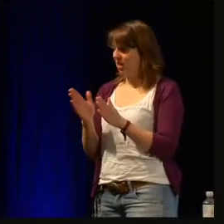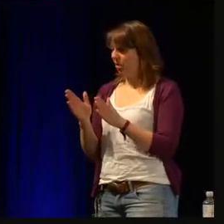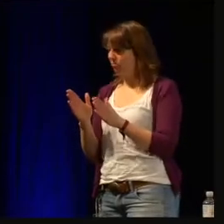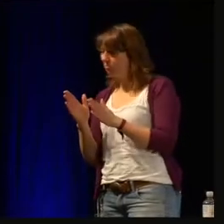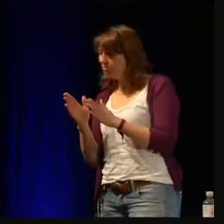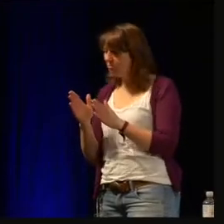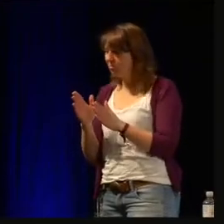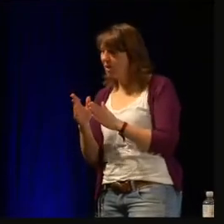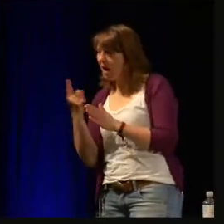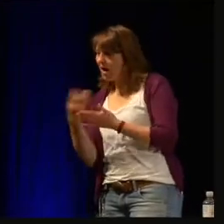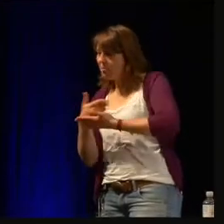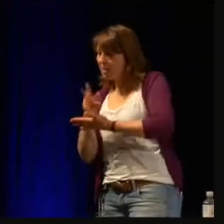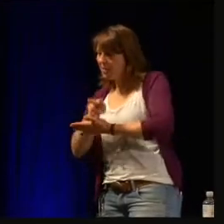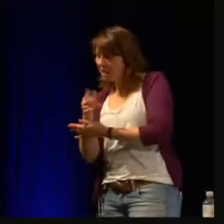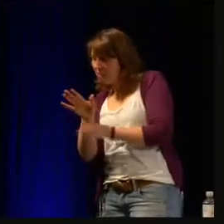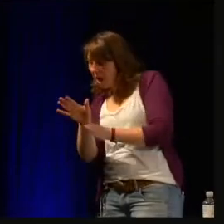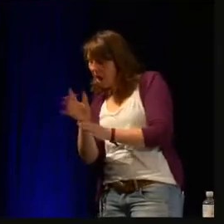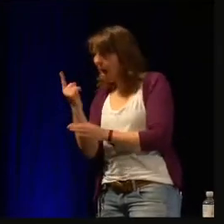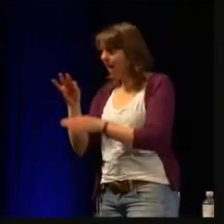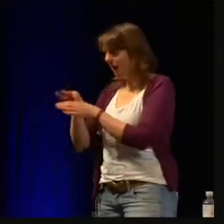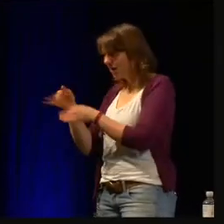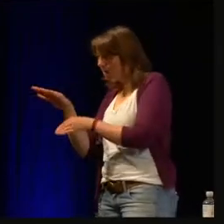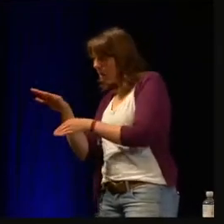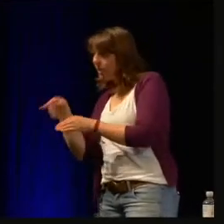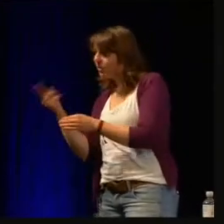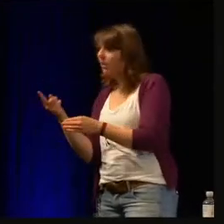minor errors can be